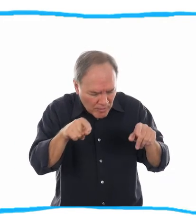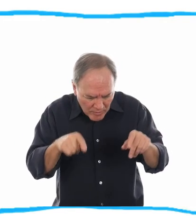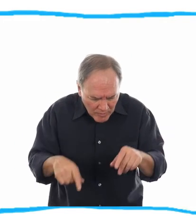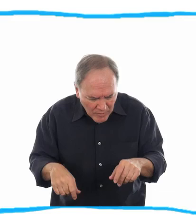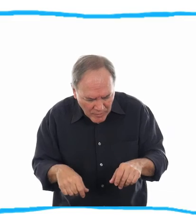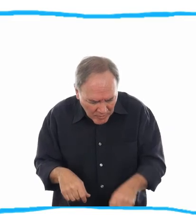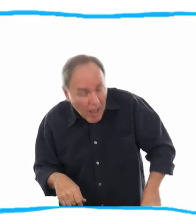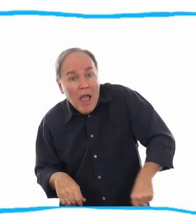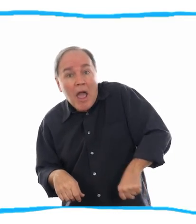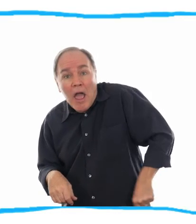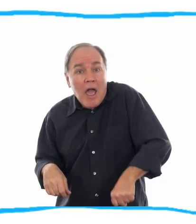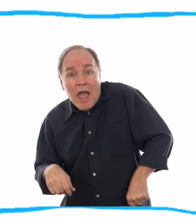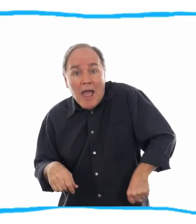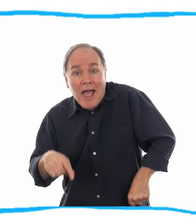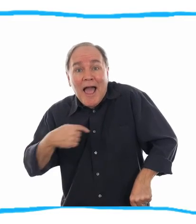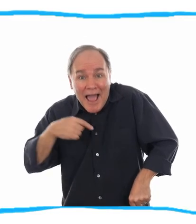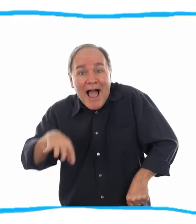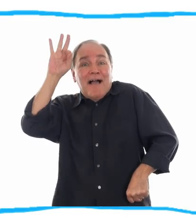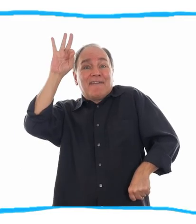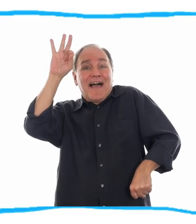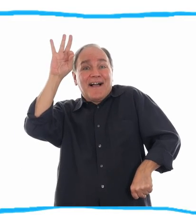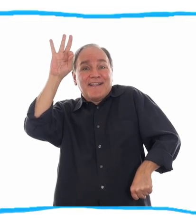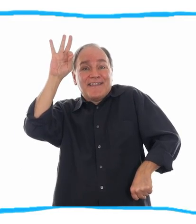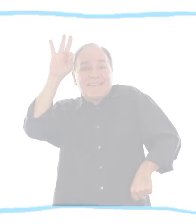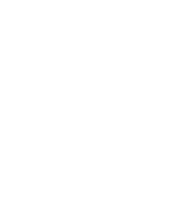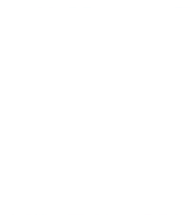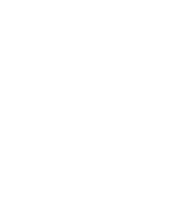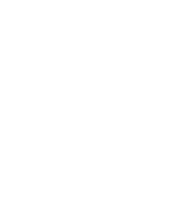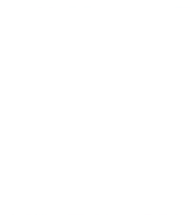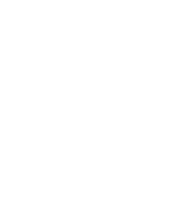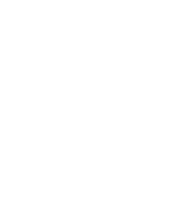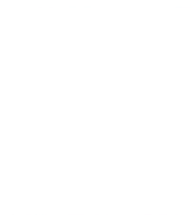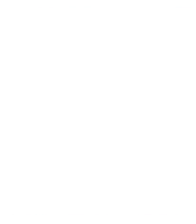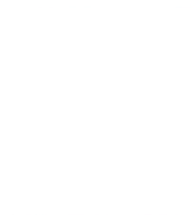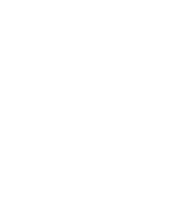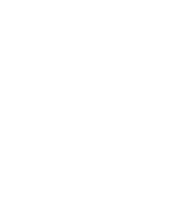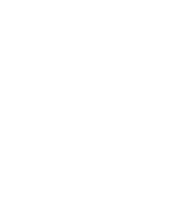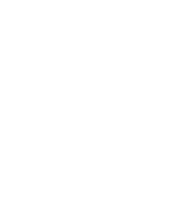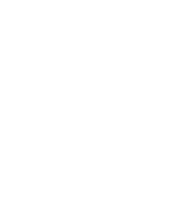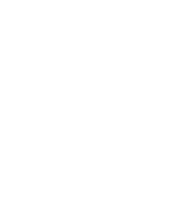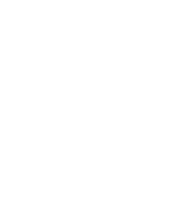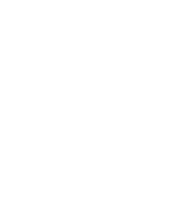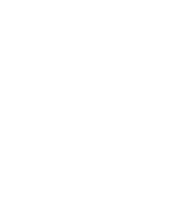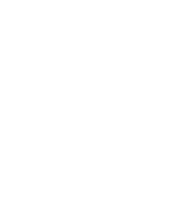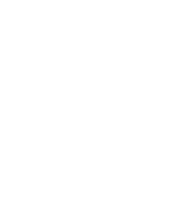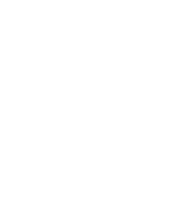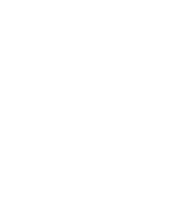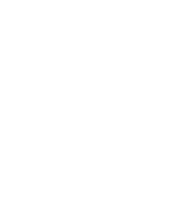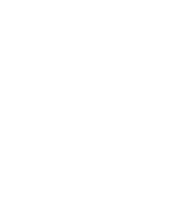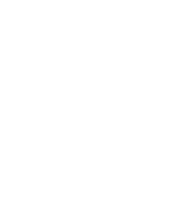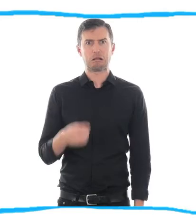Where are they? Here's one, here it is! The bird with a disability finds the